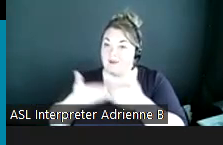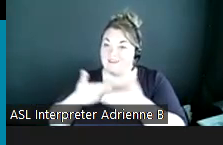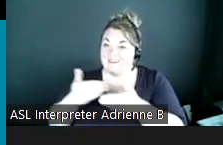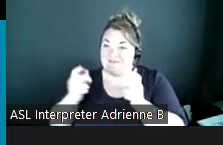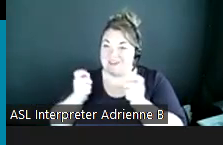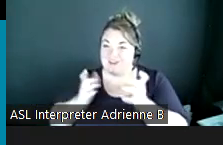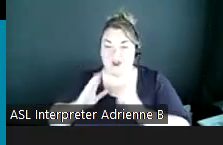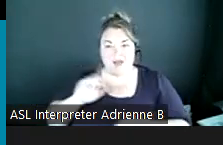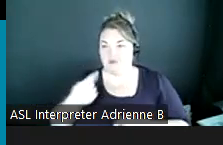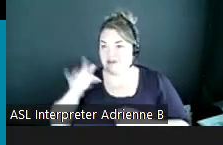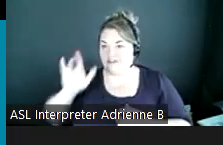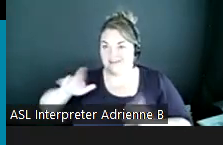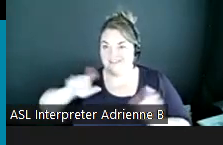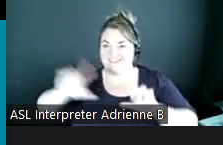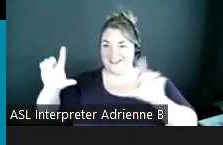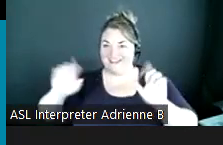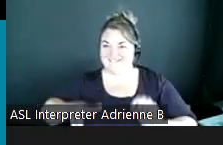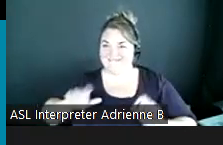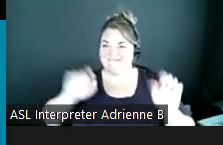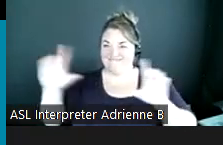me. Back to Victoria.